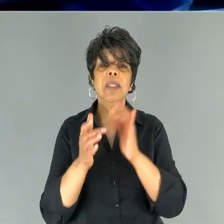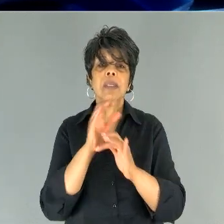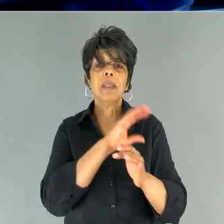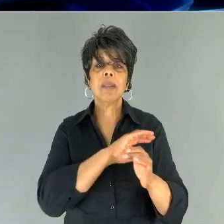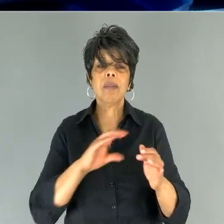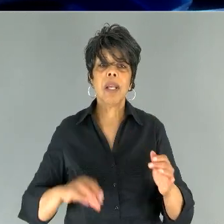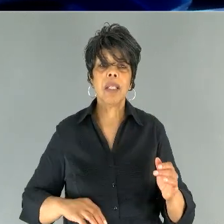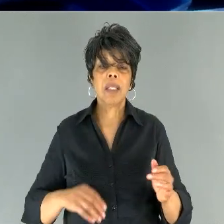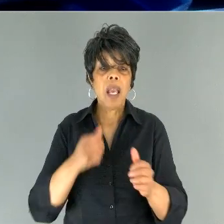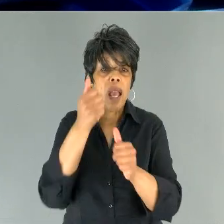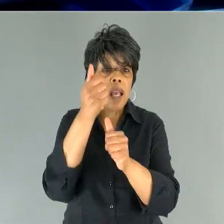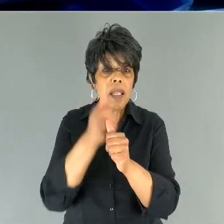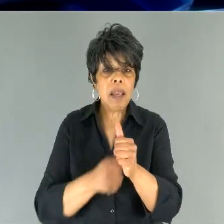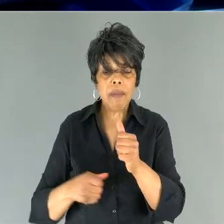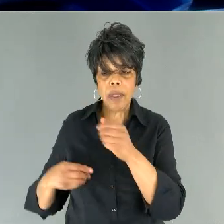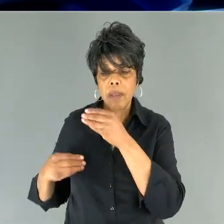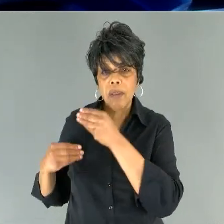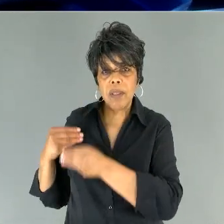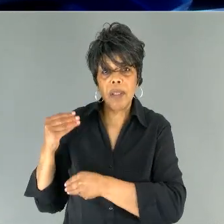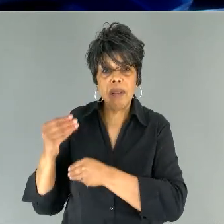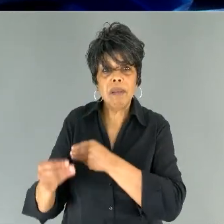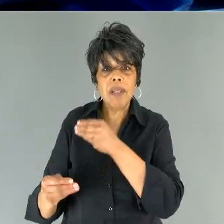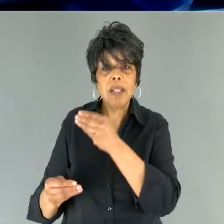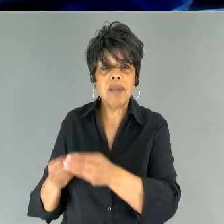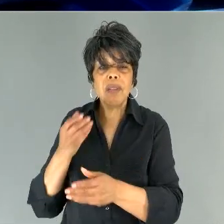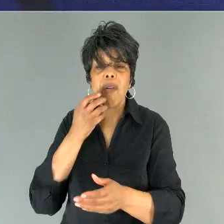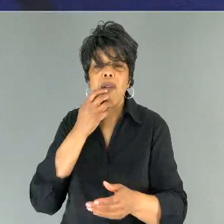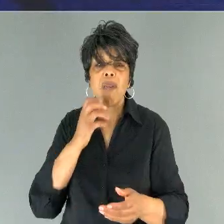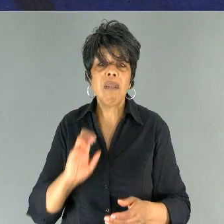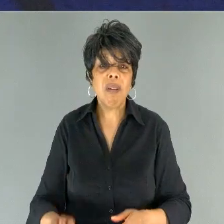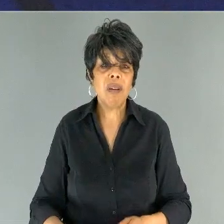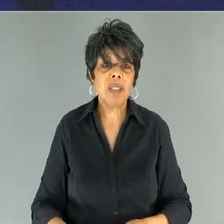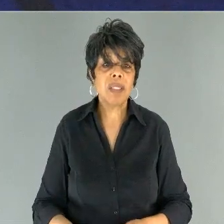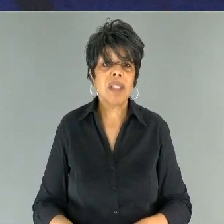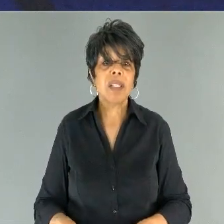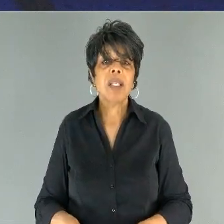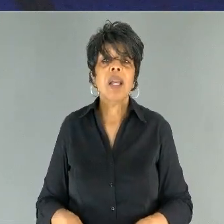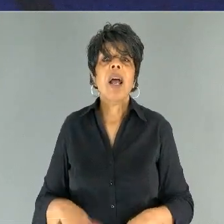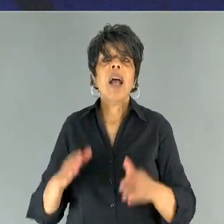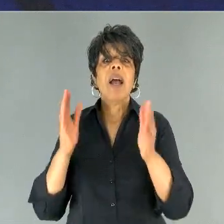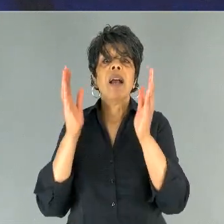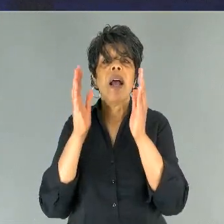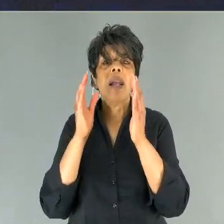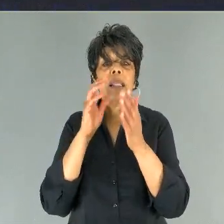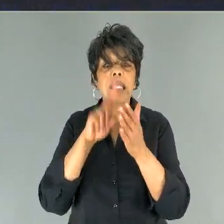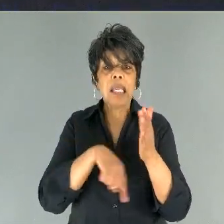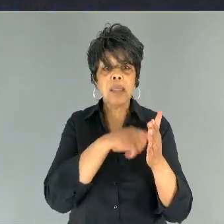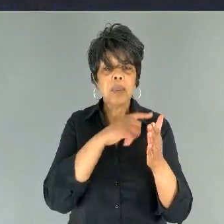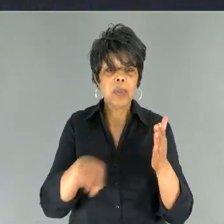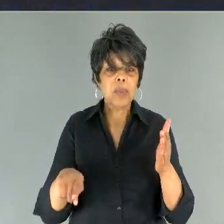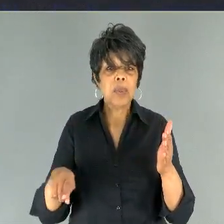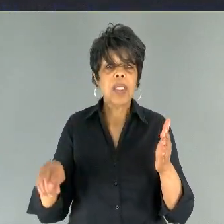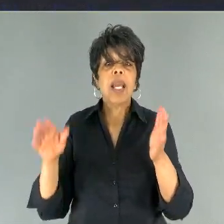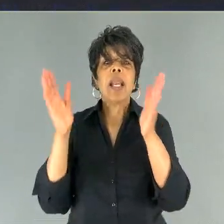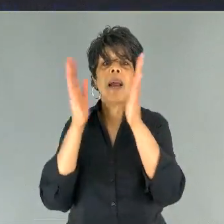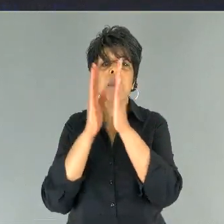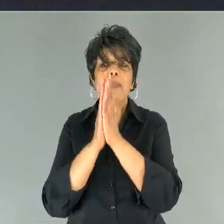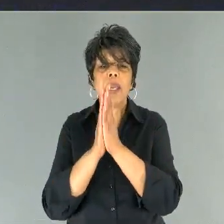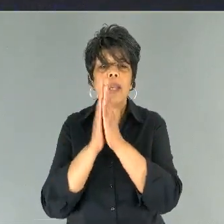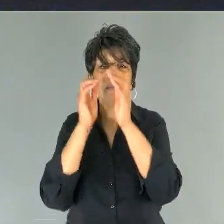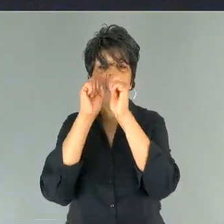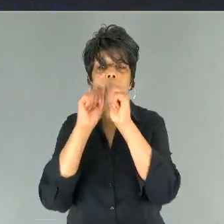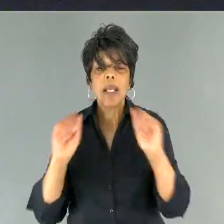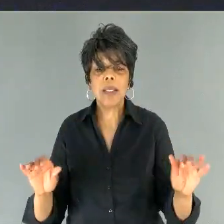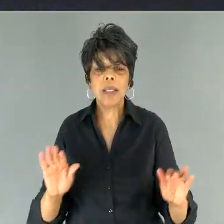generational curse. And I release the blessings of Abraham, Isaac, and Jacob to rest upon them now,